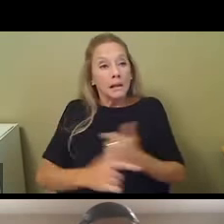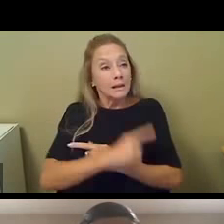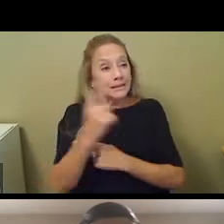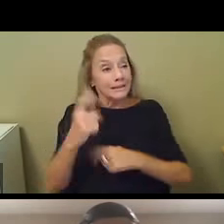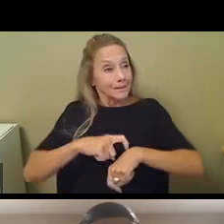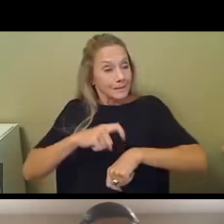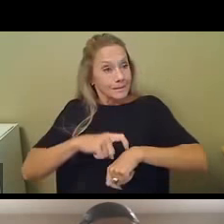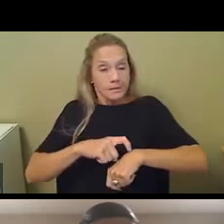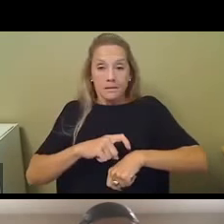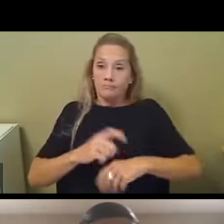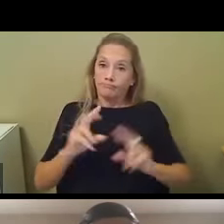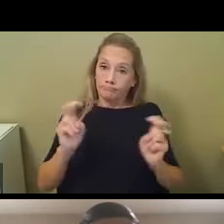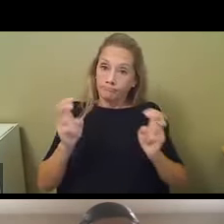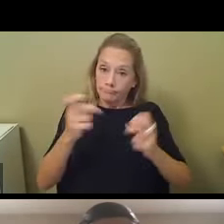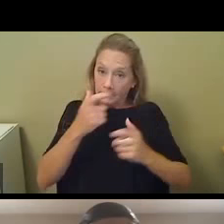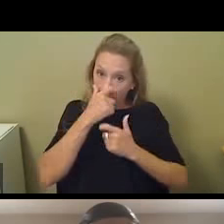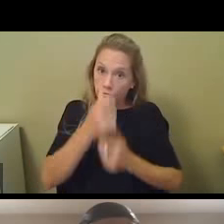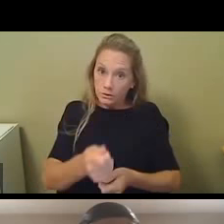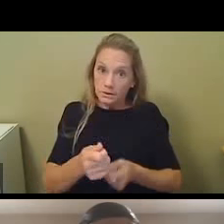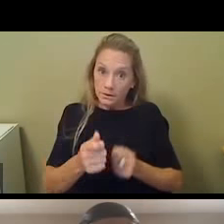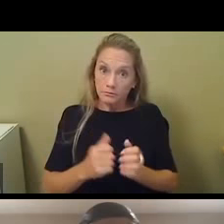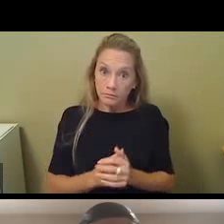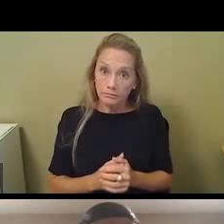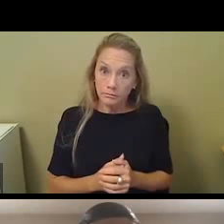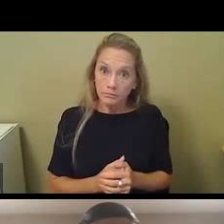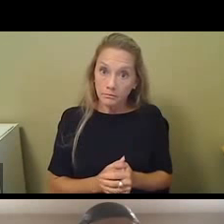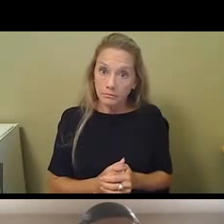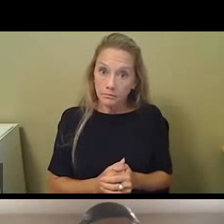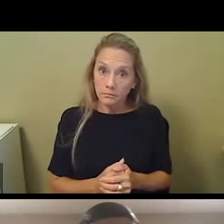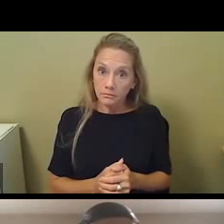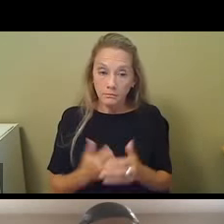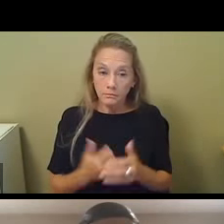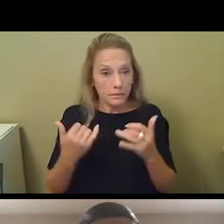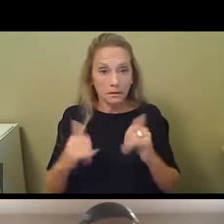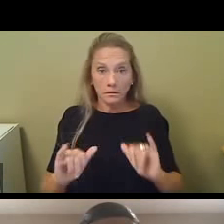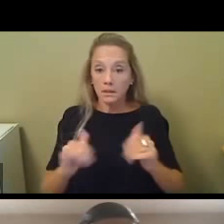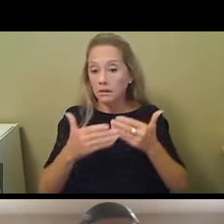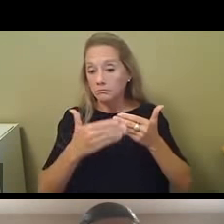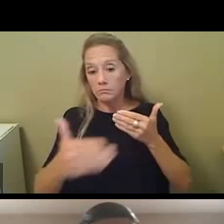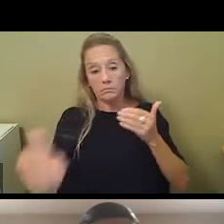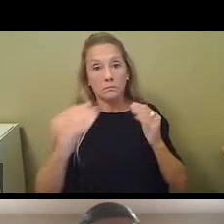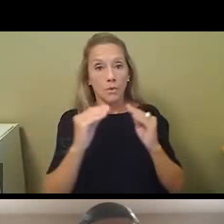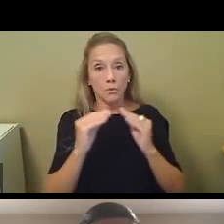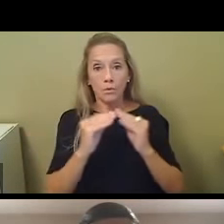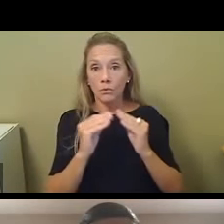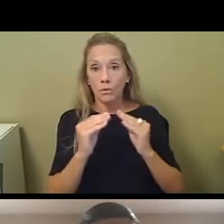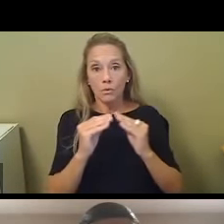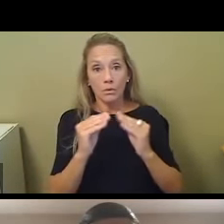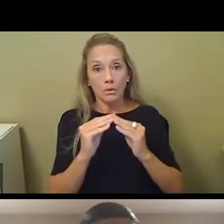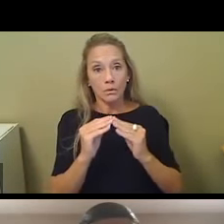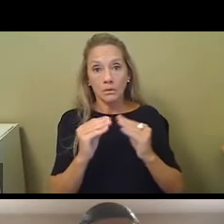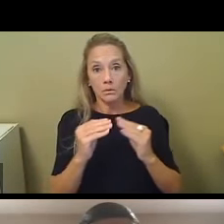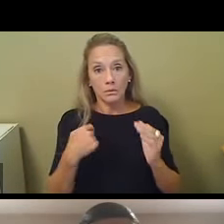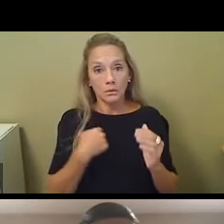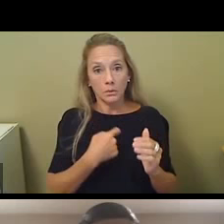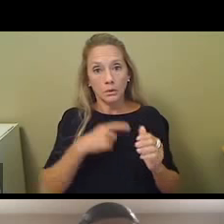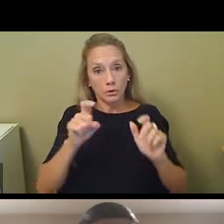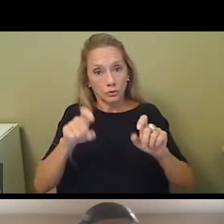so it's still, I think, of a large task in front of us that we should seek to